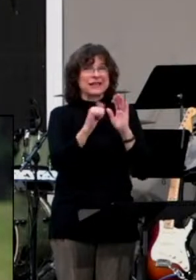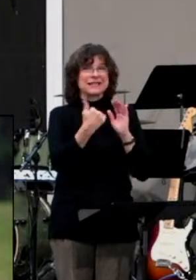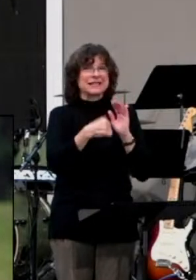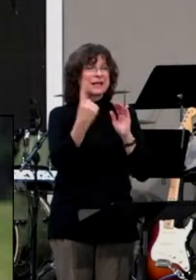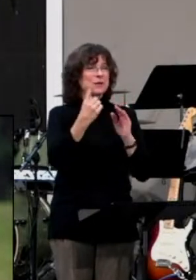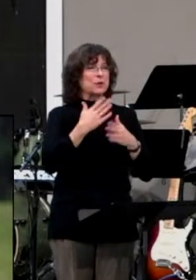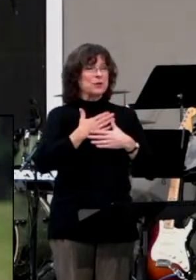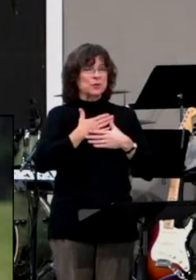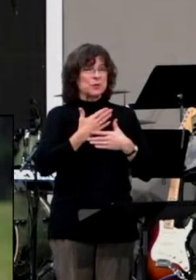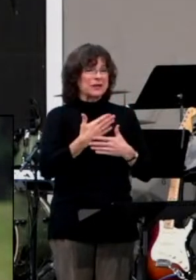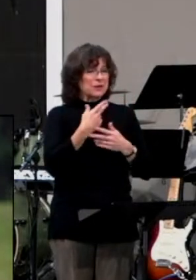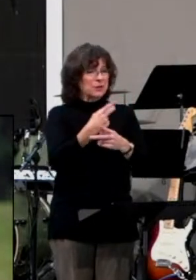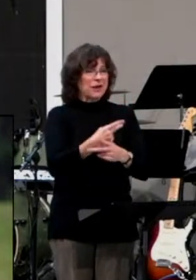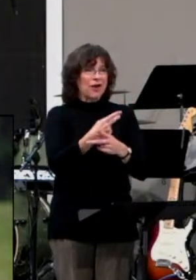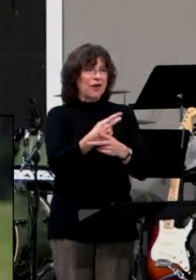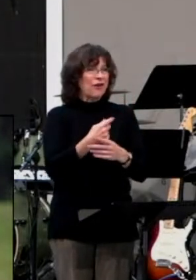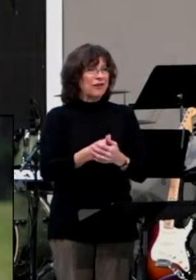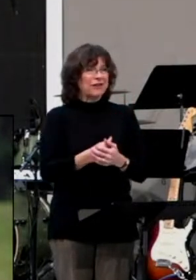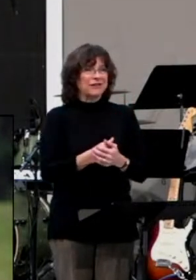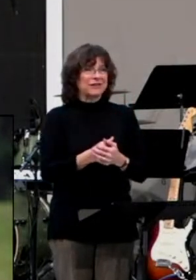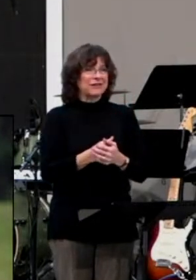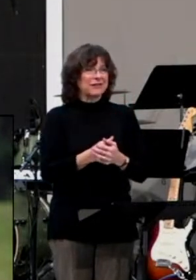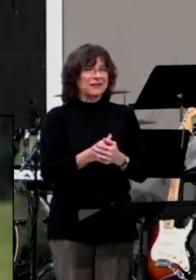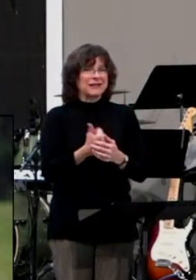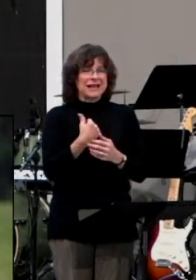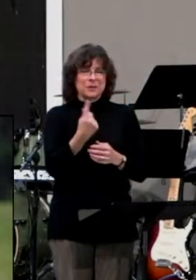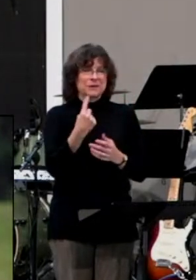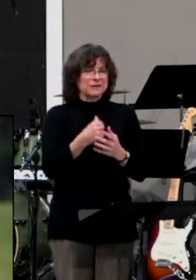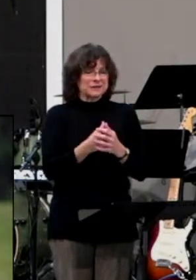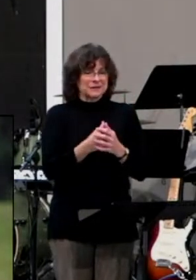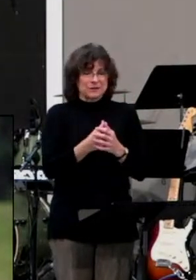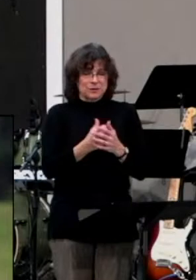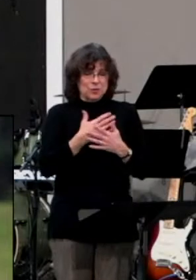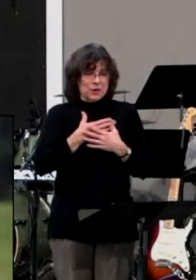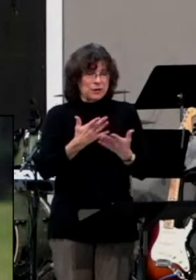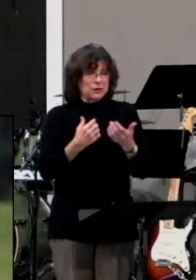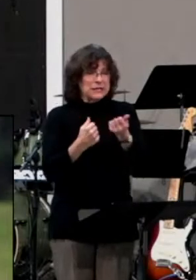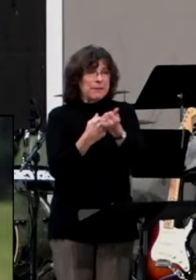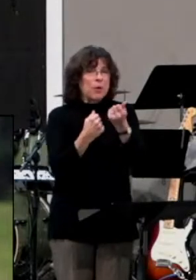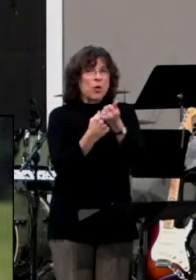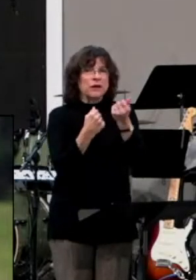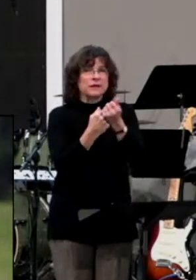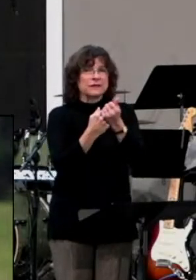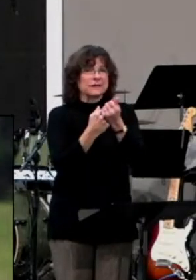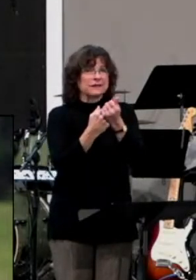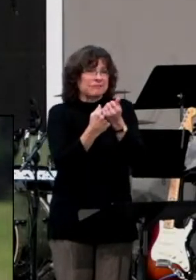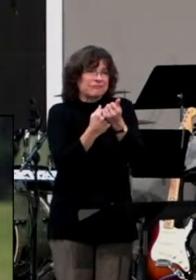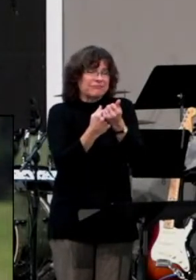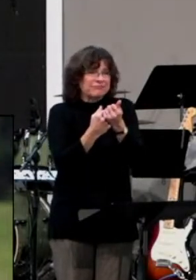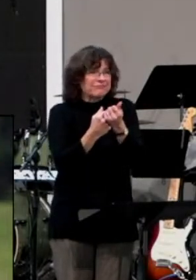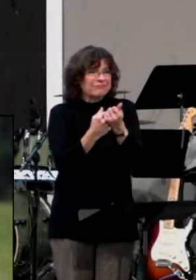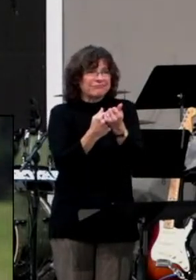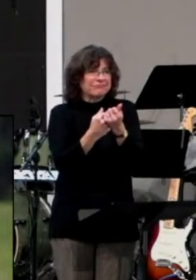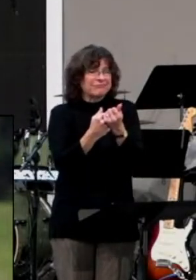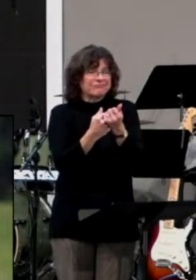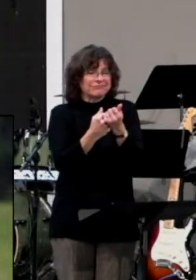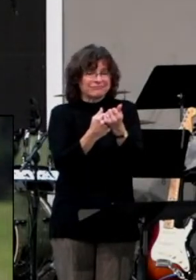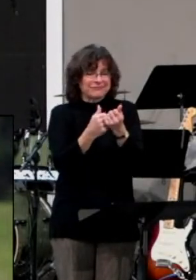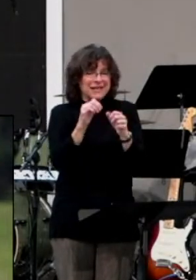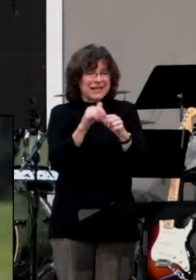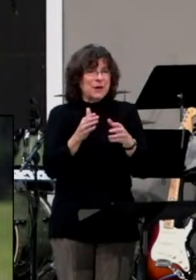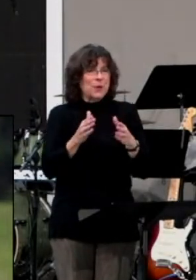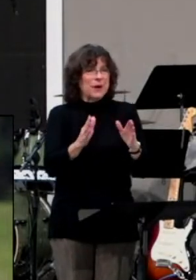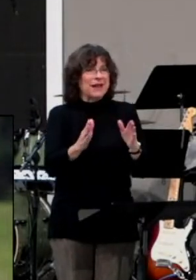care and really support someone in a way that they build